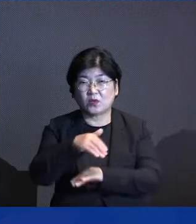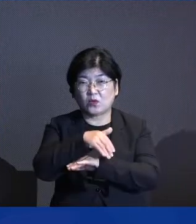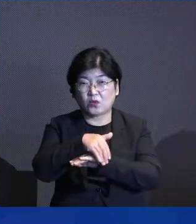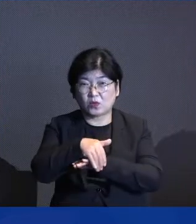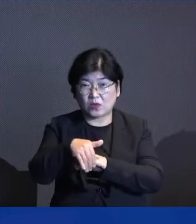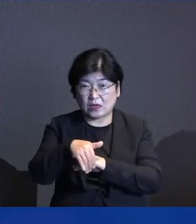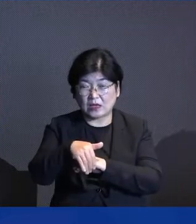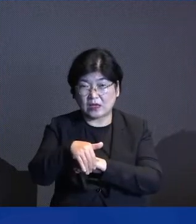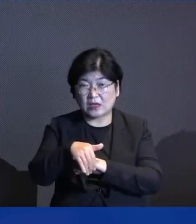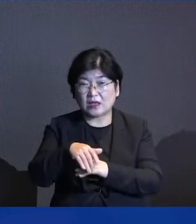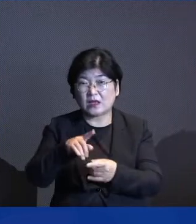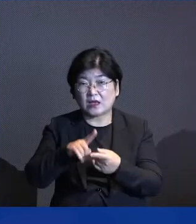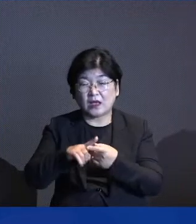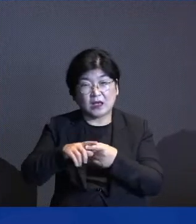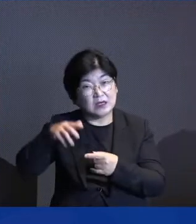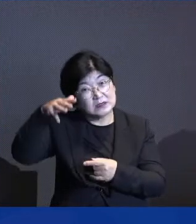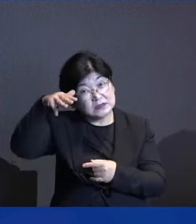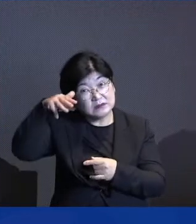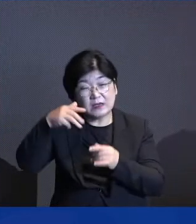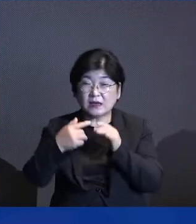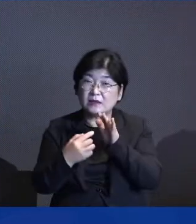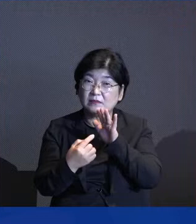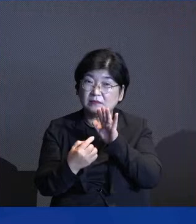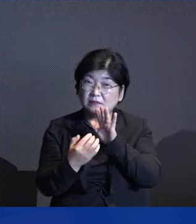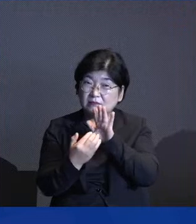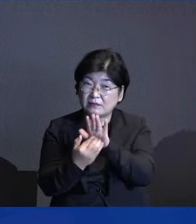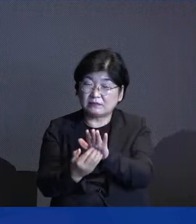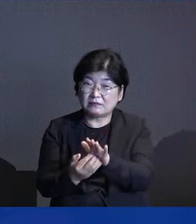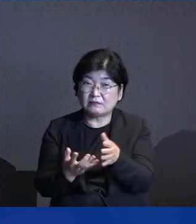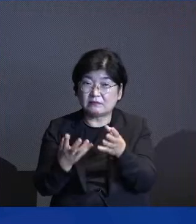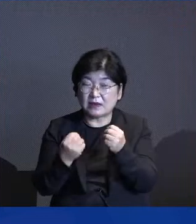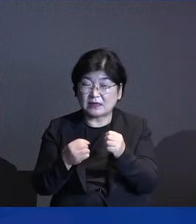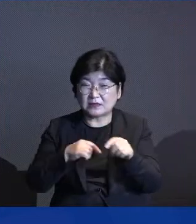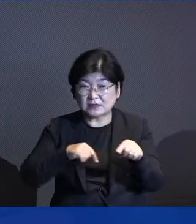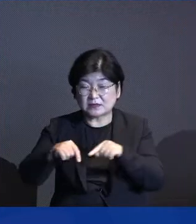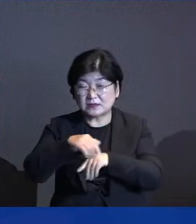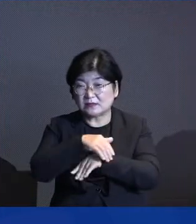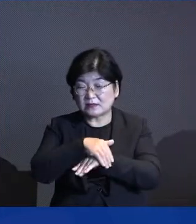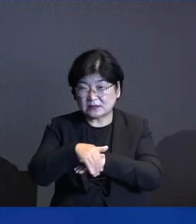dementia and providing assistance for people to